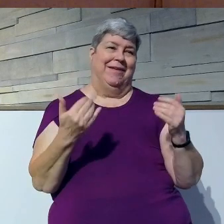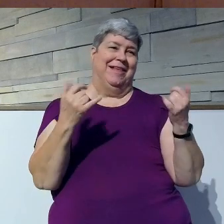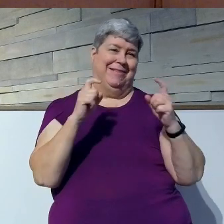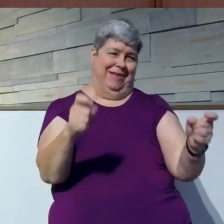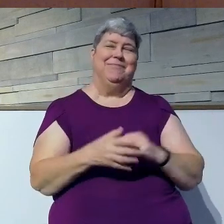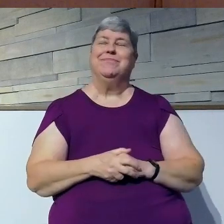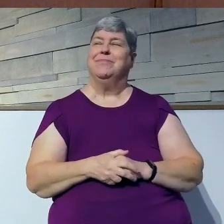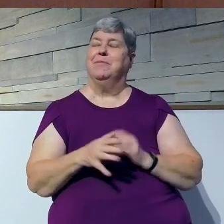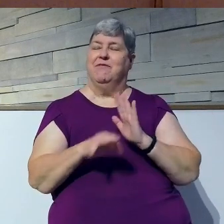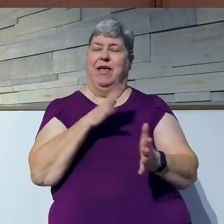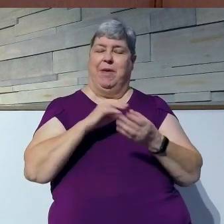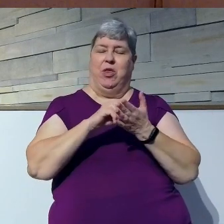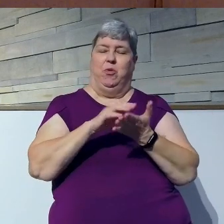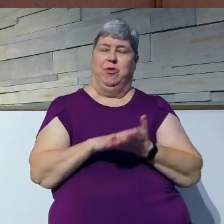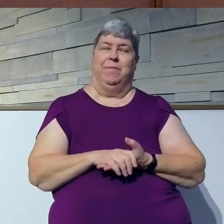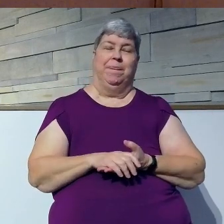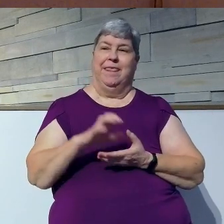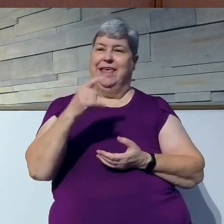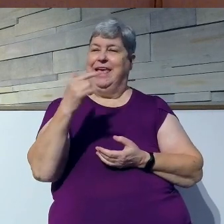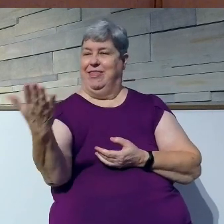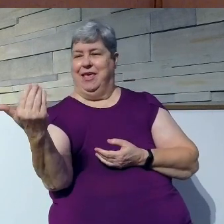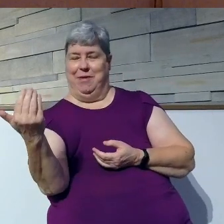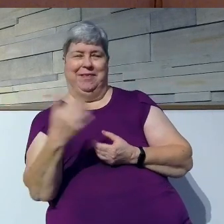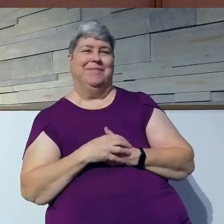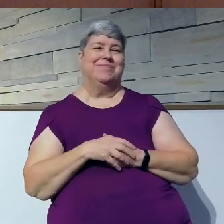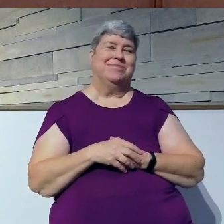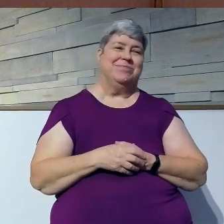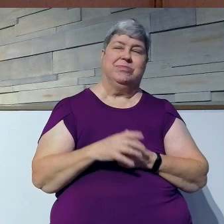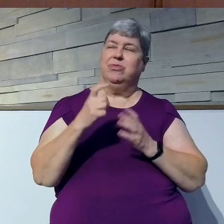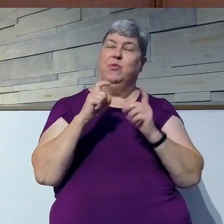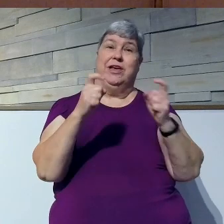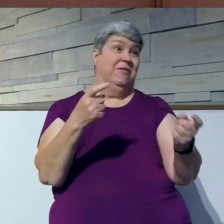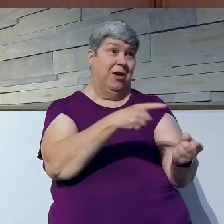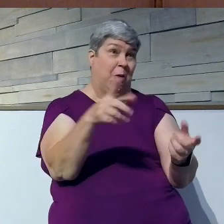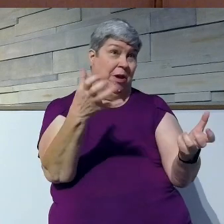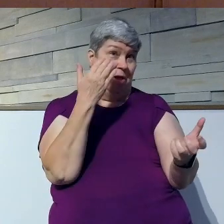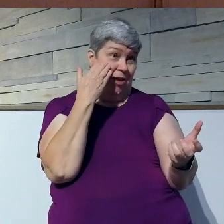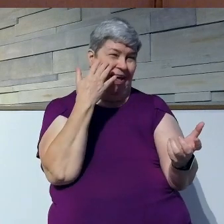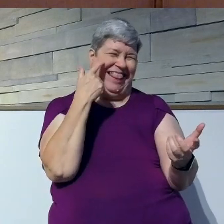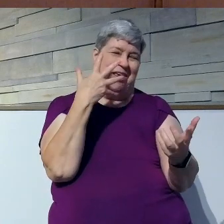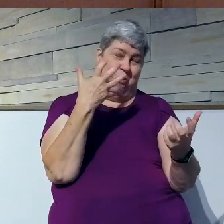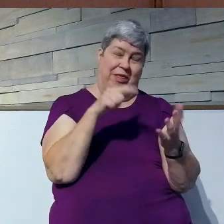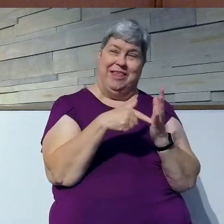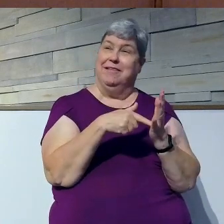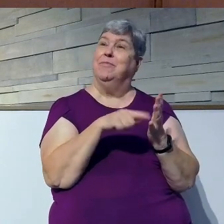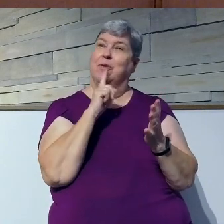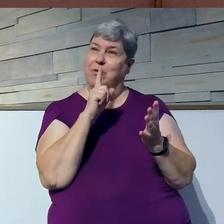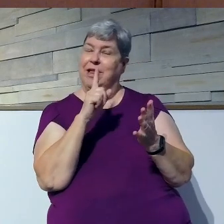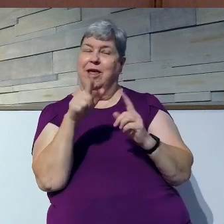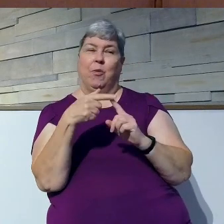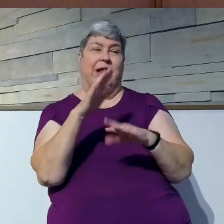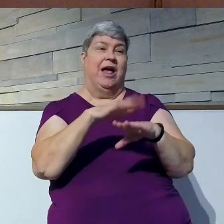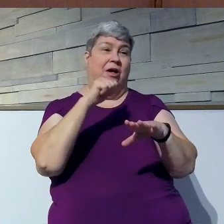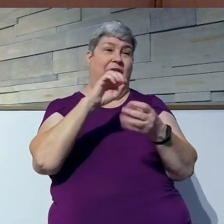away, all right? Let me find my notes here. Kathy, come on up here. What are we giving away? I think you're going to want this. Actually, whenever